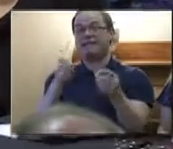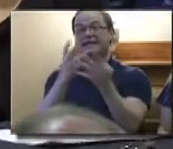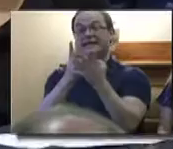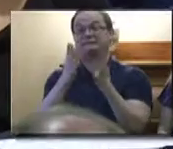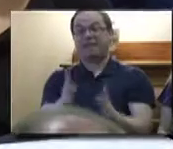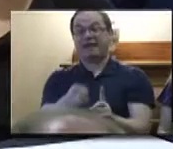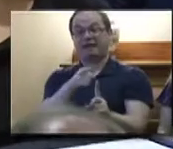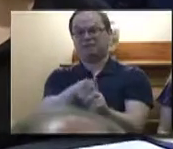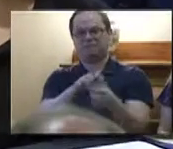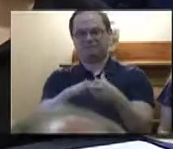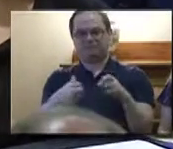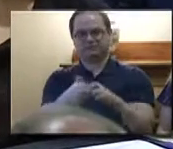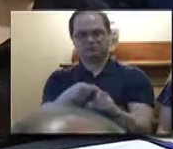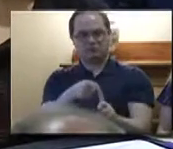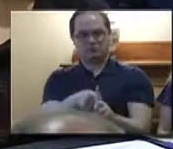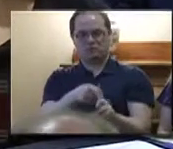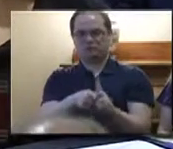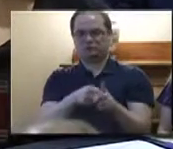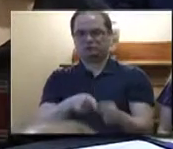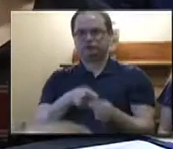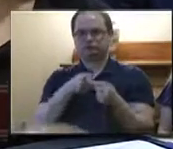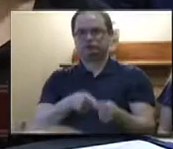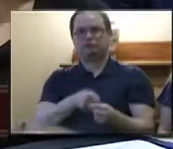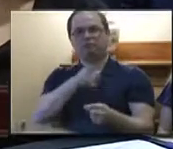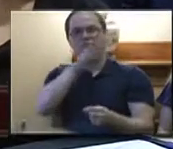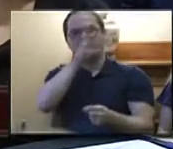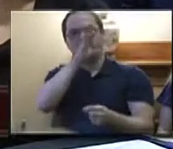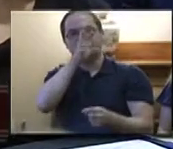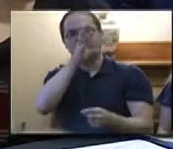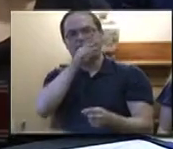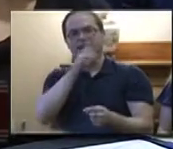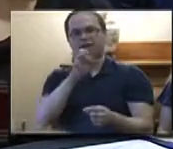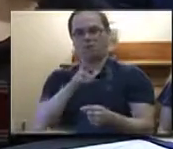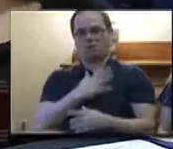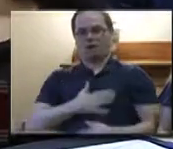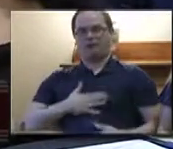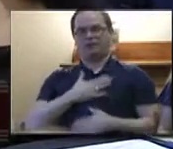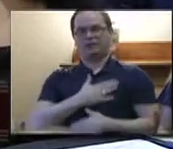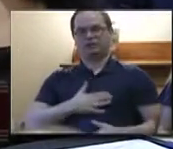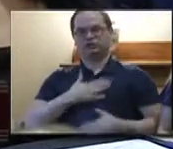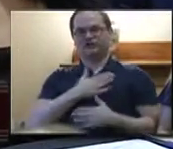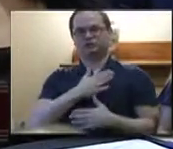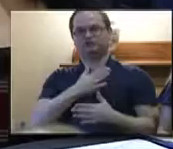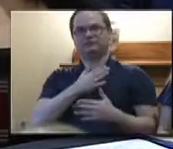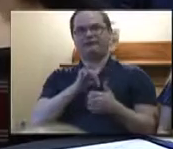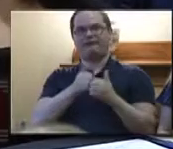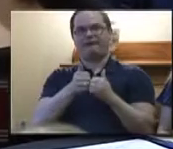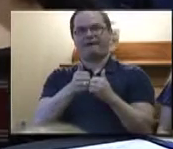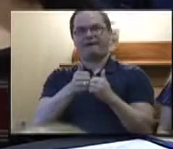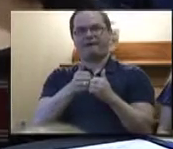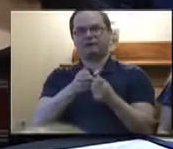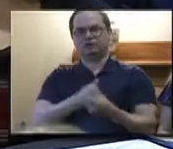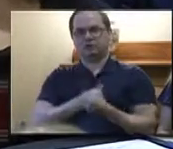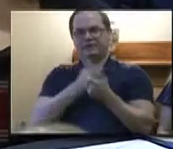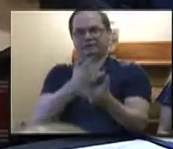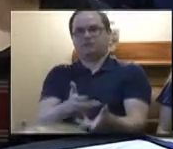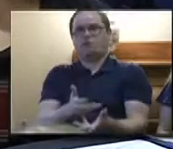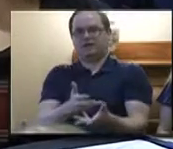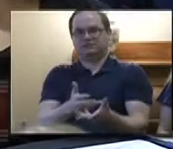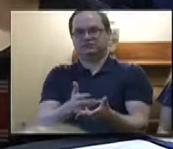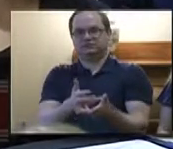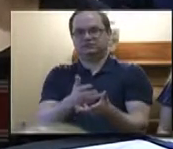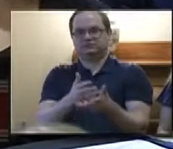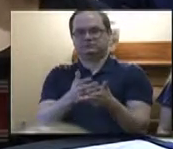a difficult time articulating or appreciating the articulation of what they had done to